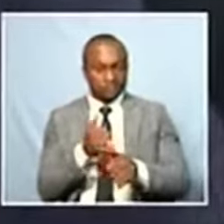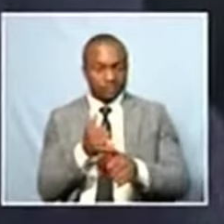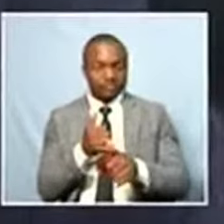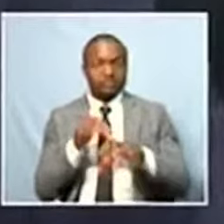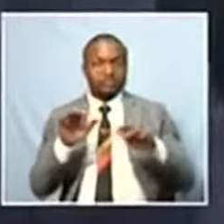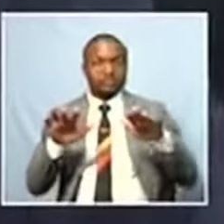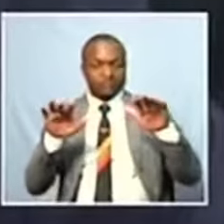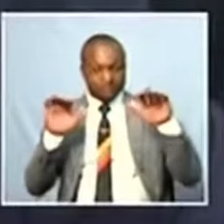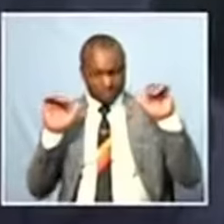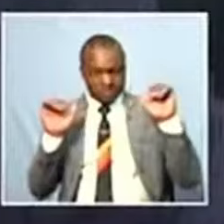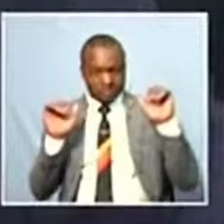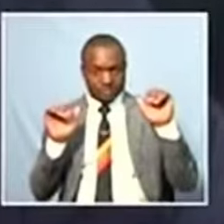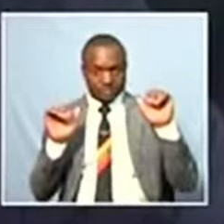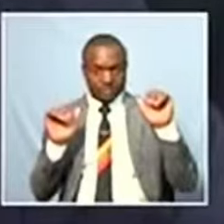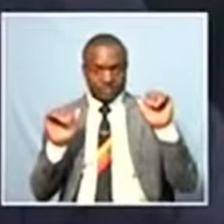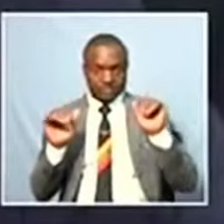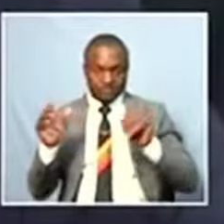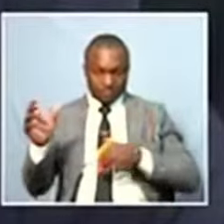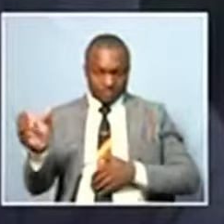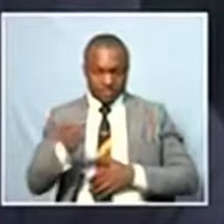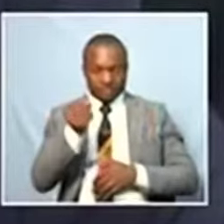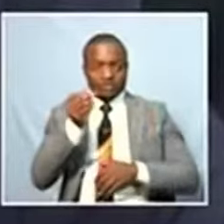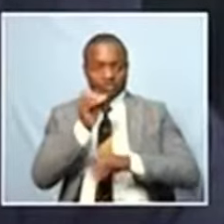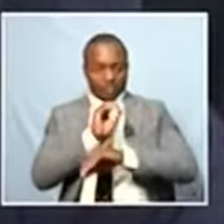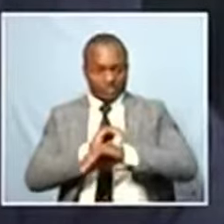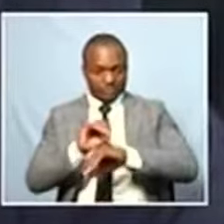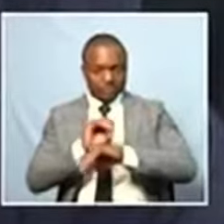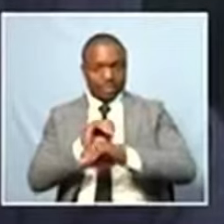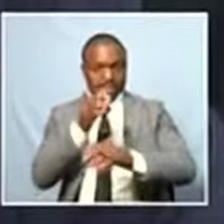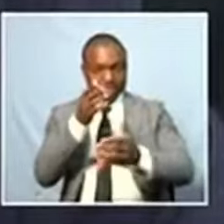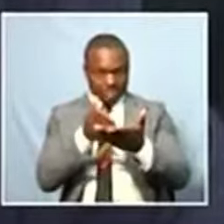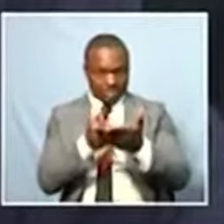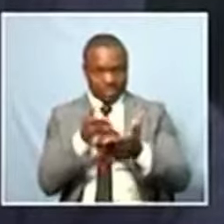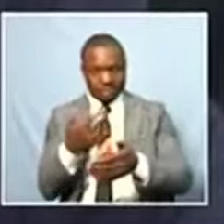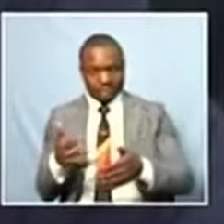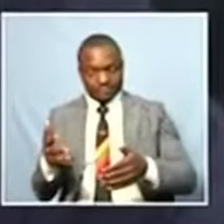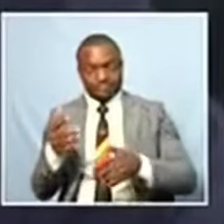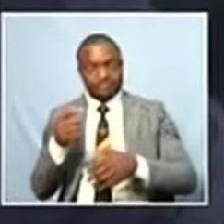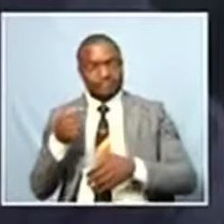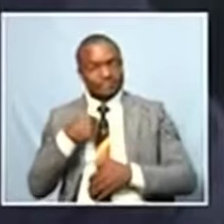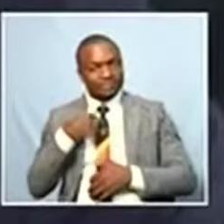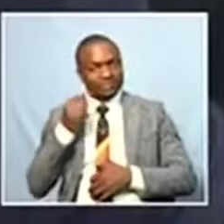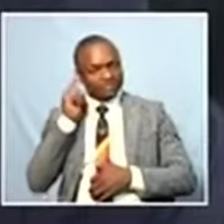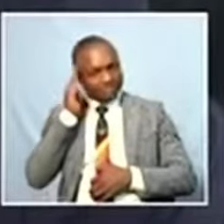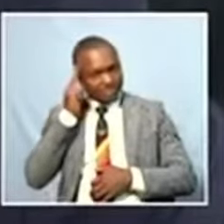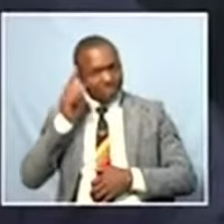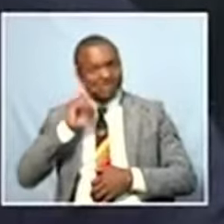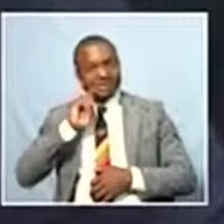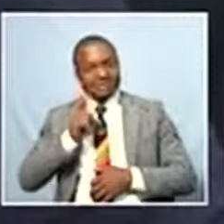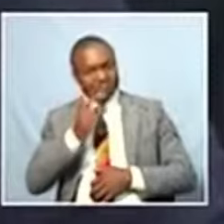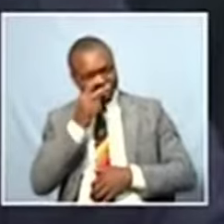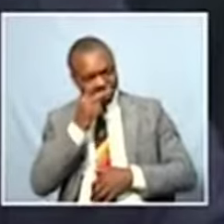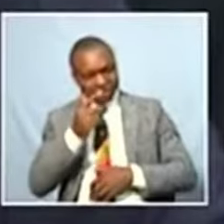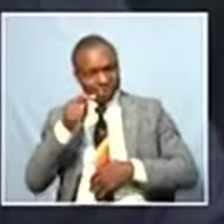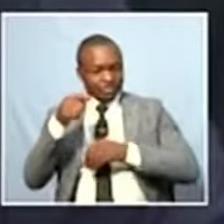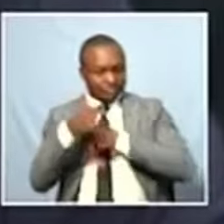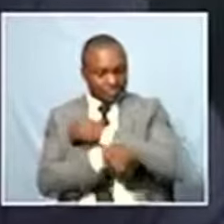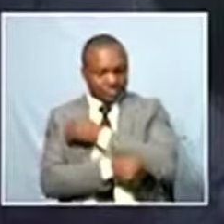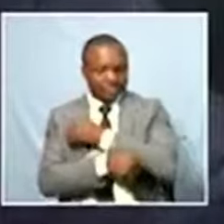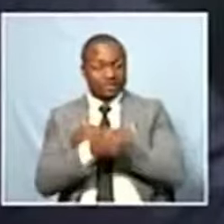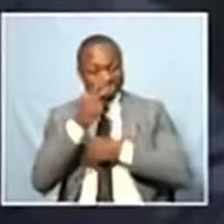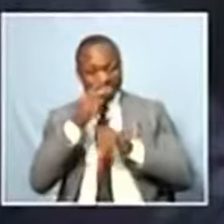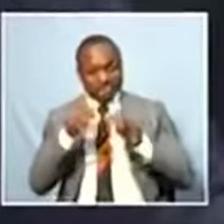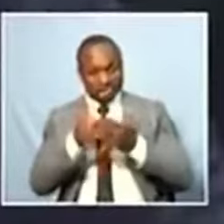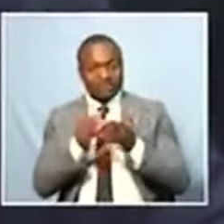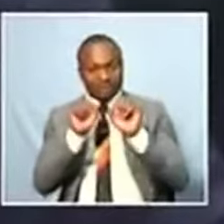to take advantage of this thing. So I was still thinking that maybe we need to look further into this and see how we